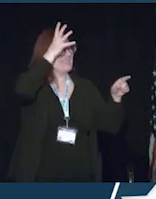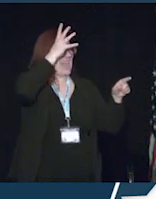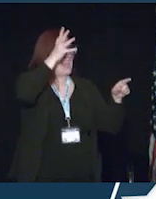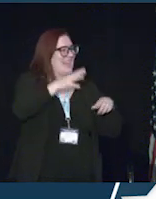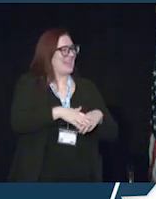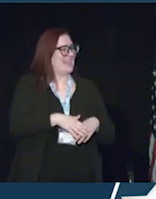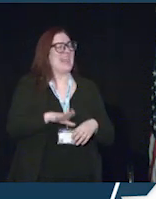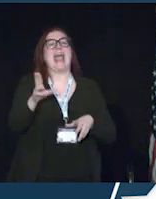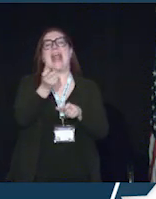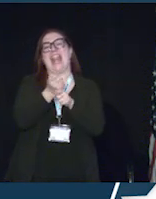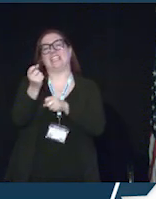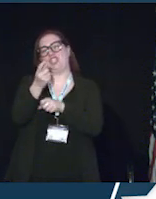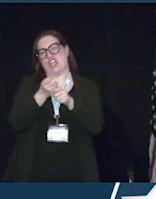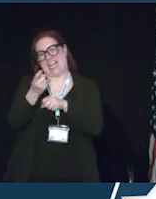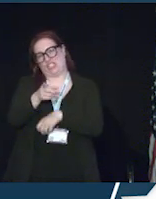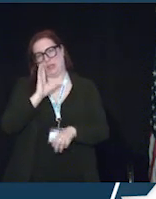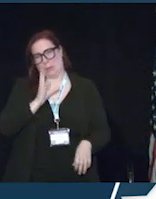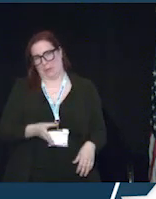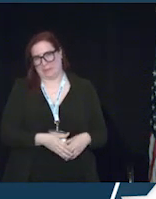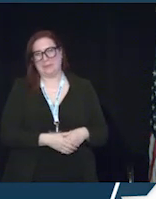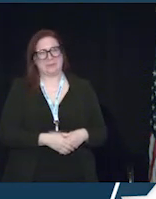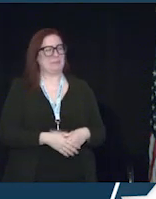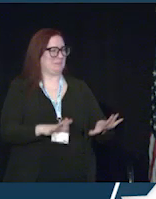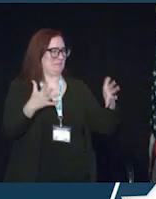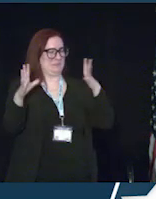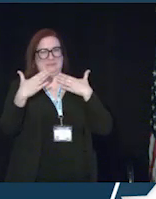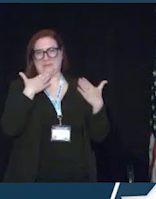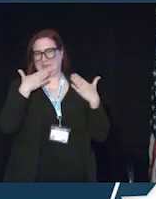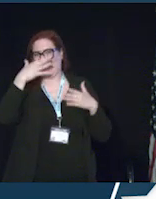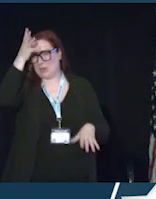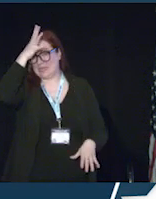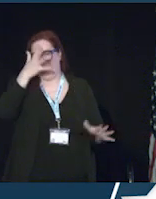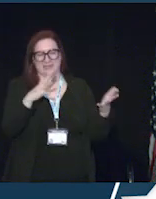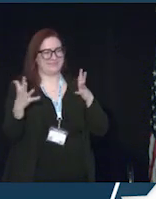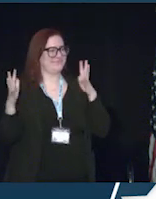the next year. All right, thank you.